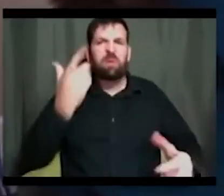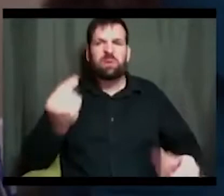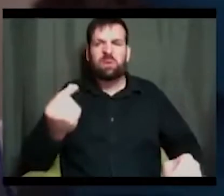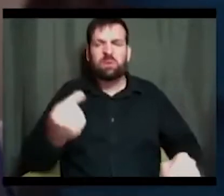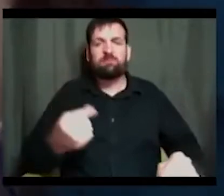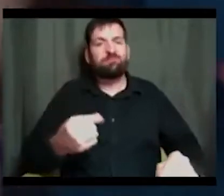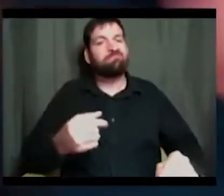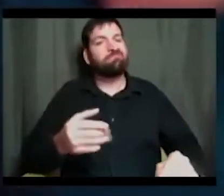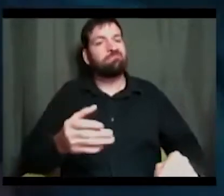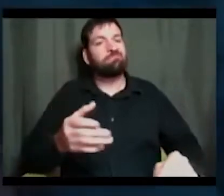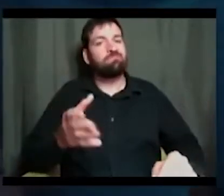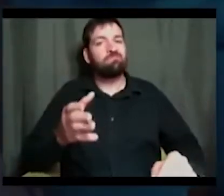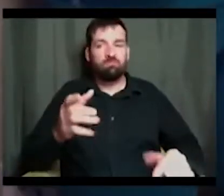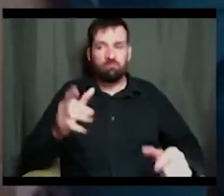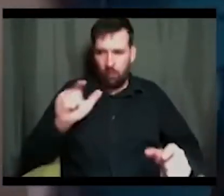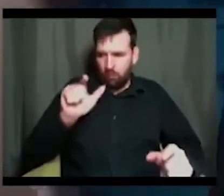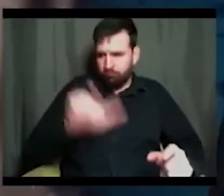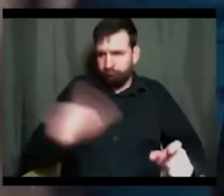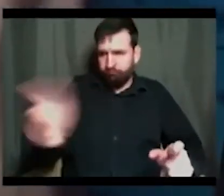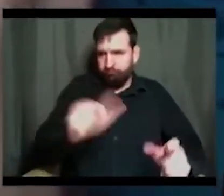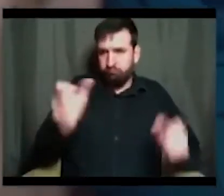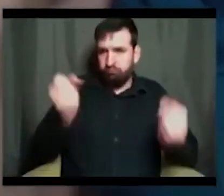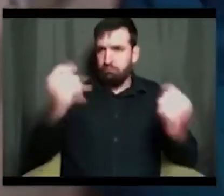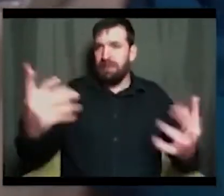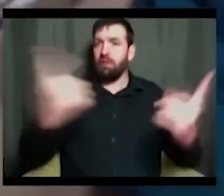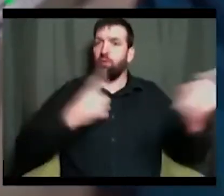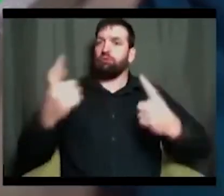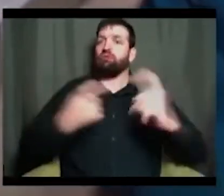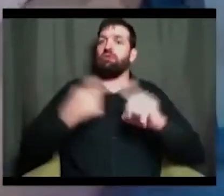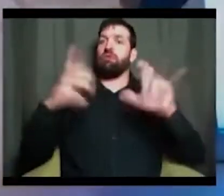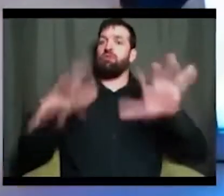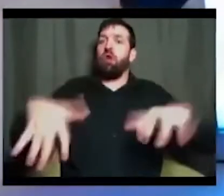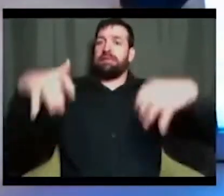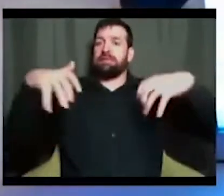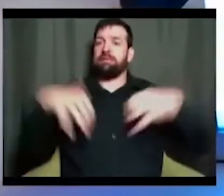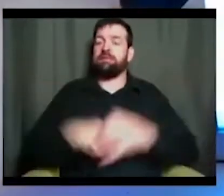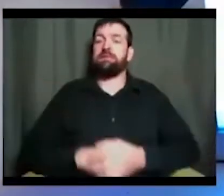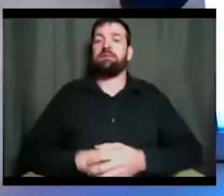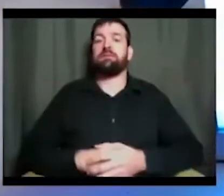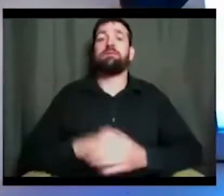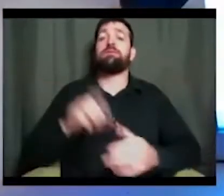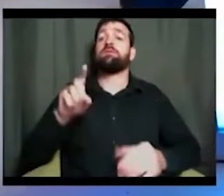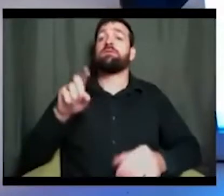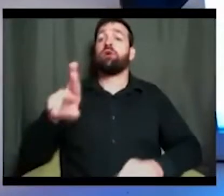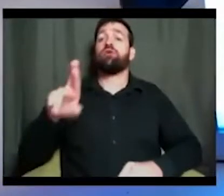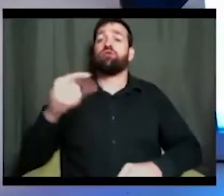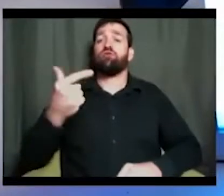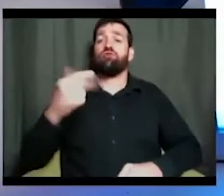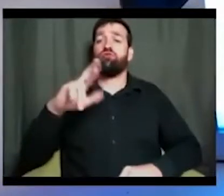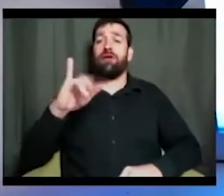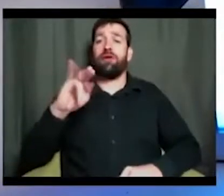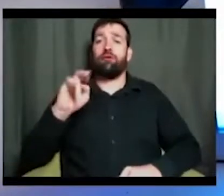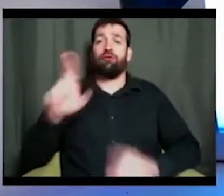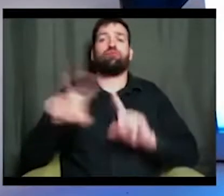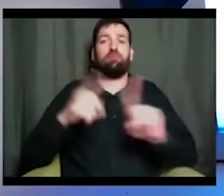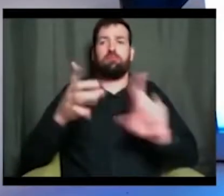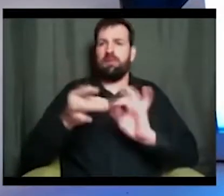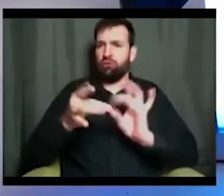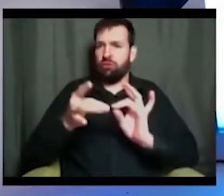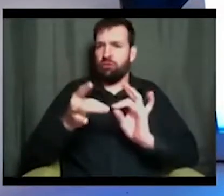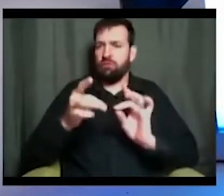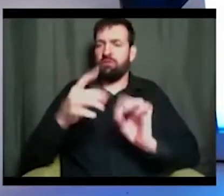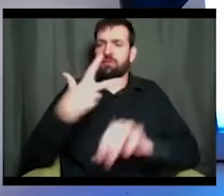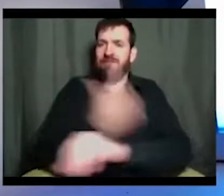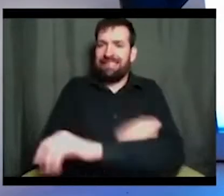between the two of you a little bit. We got a lot of questions coming in from audience members, but Dr. Greiner, so you mentioned the vaccine clinic in Wyandotte County, and it just dawned on me. You're